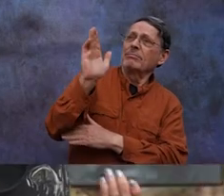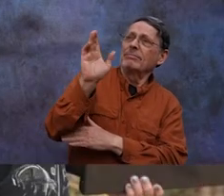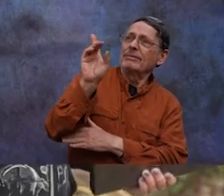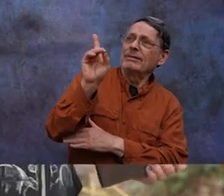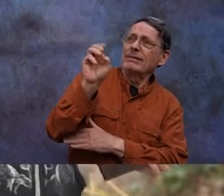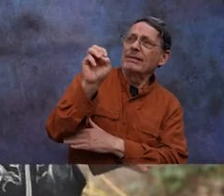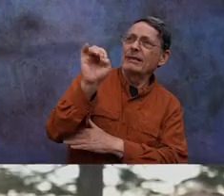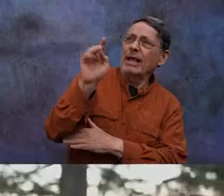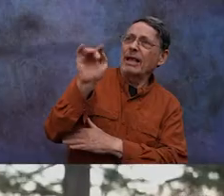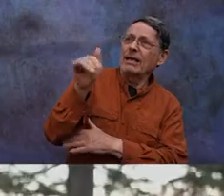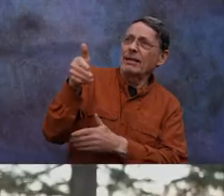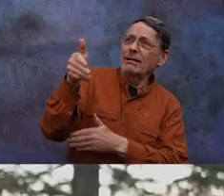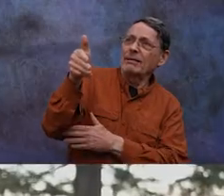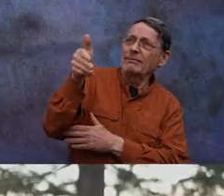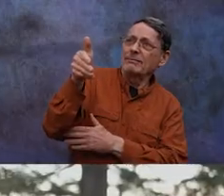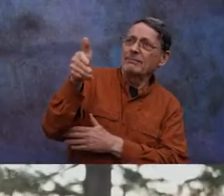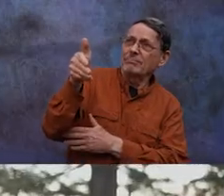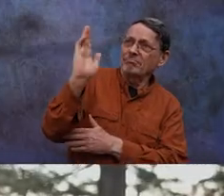welcome deity!